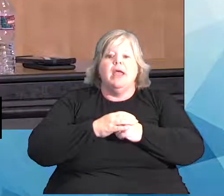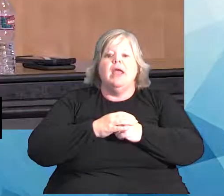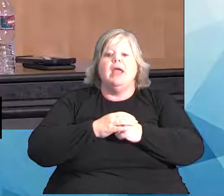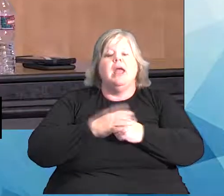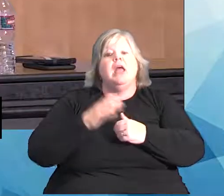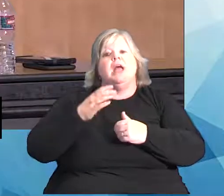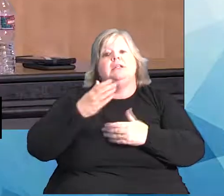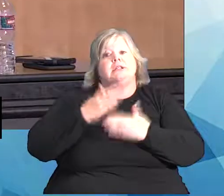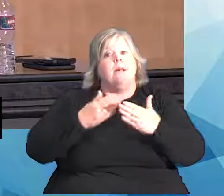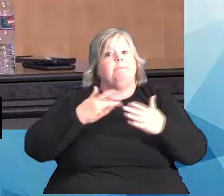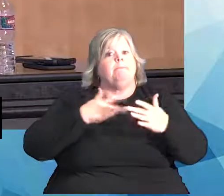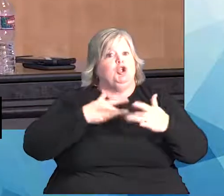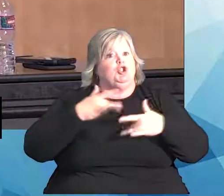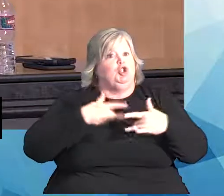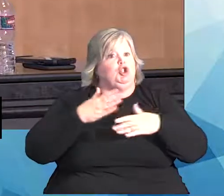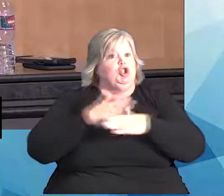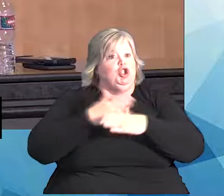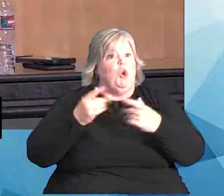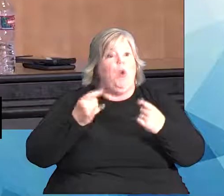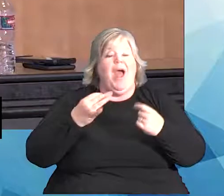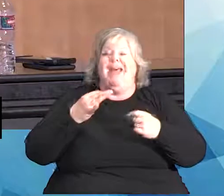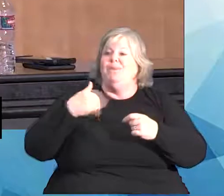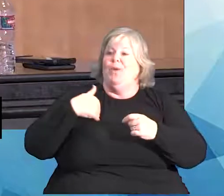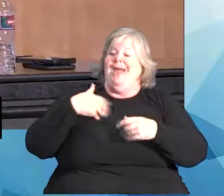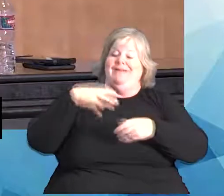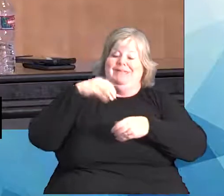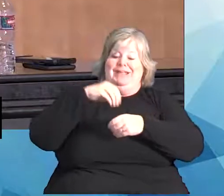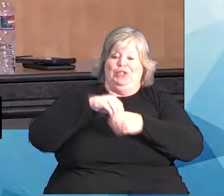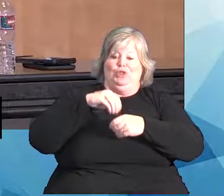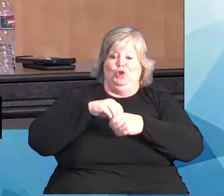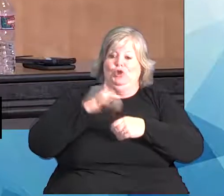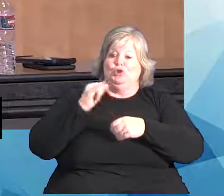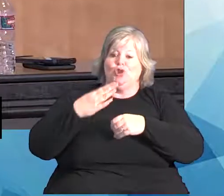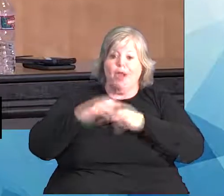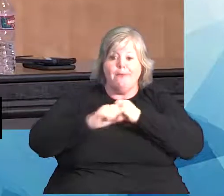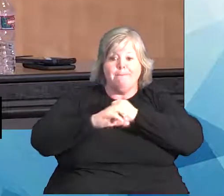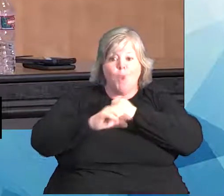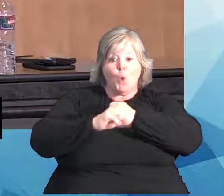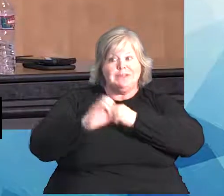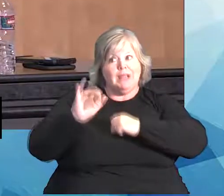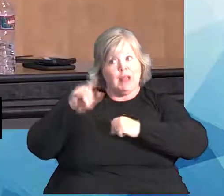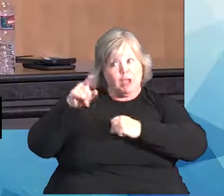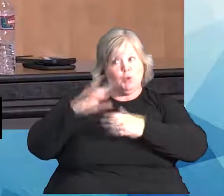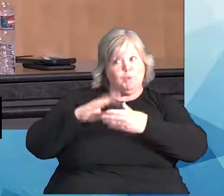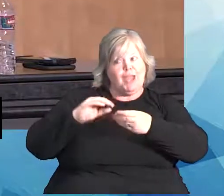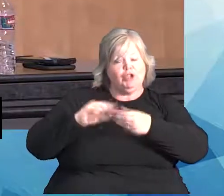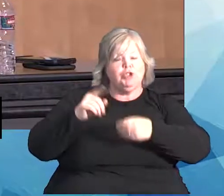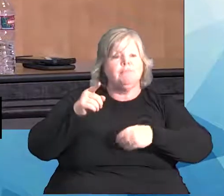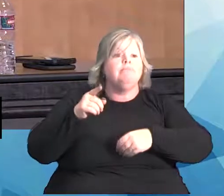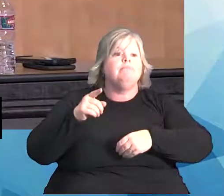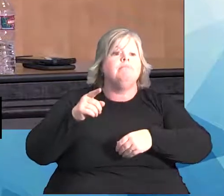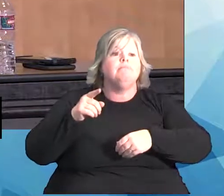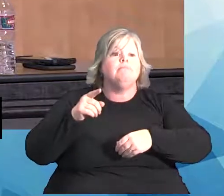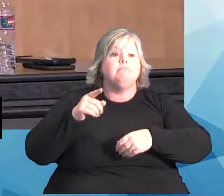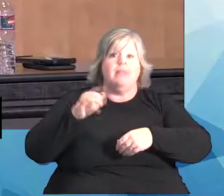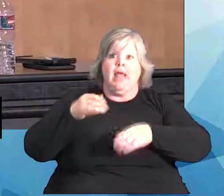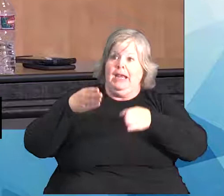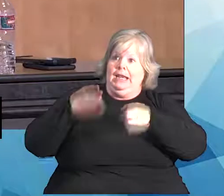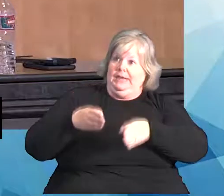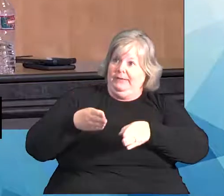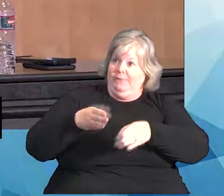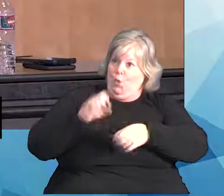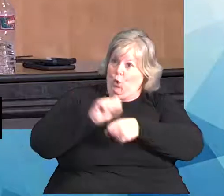Some of the concerns that have been shared is that if we have a job posting, as you mentioned, would that individual be working for